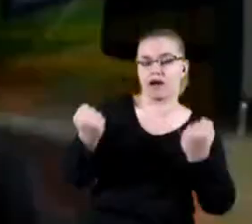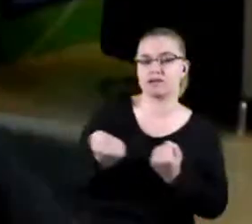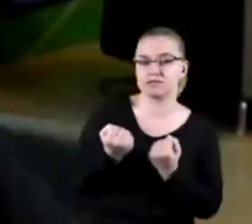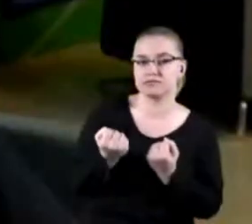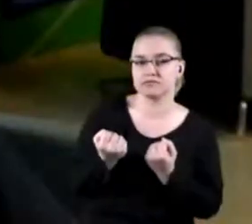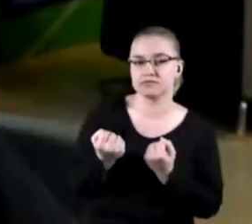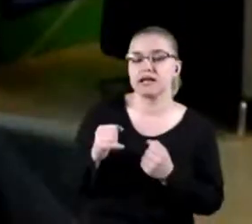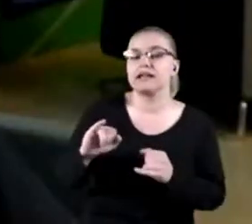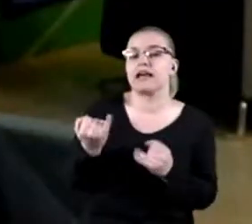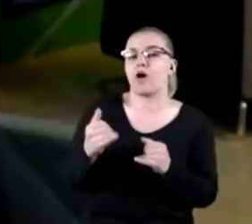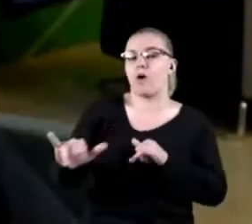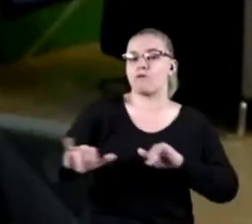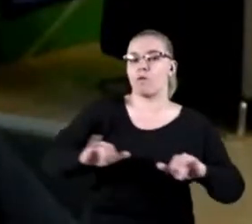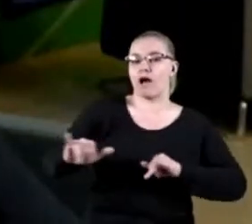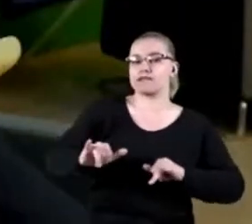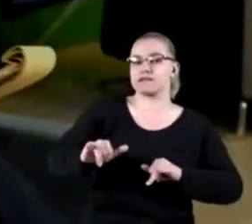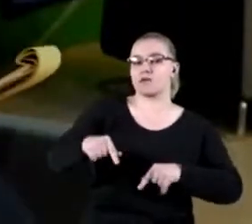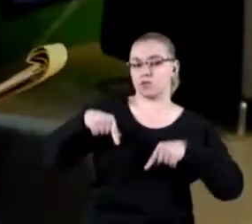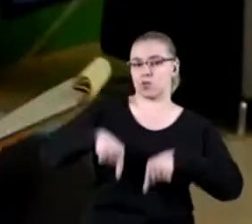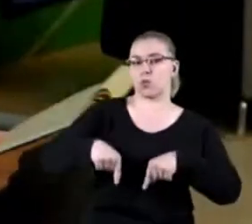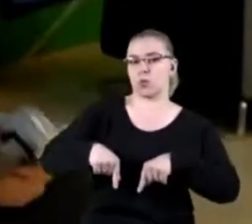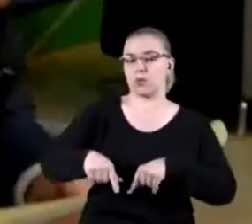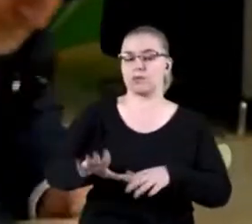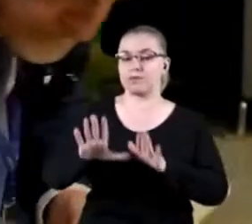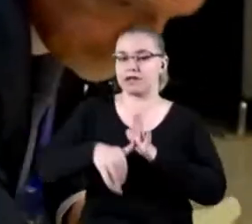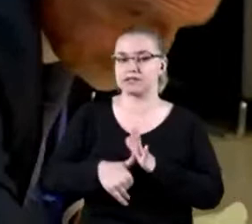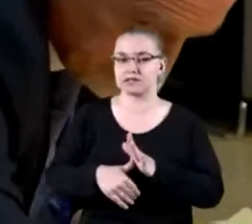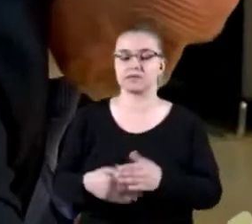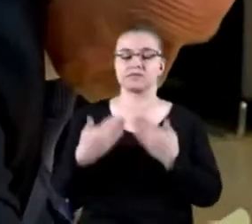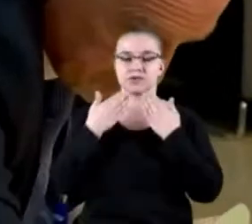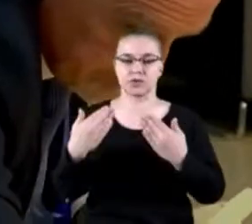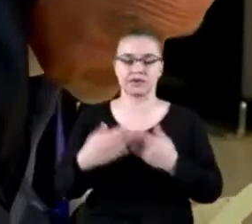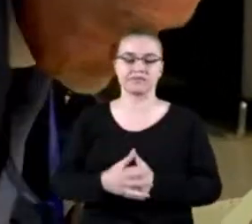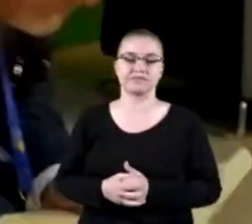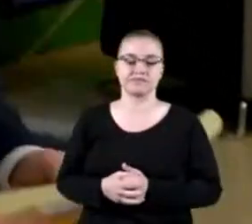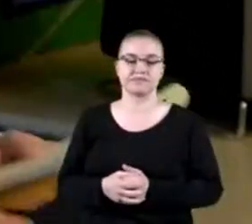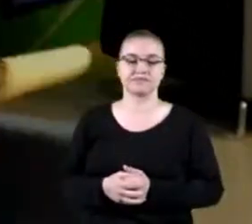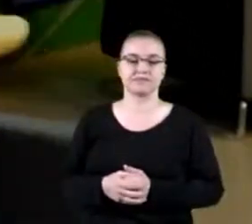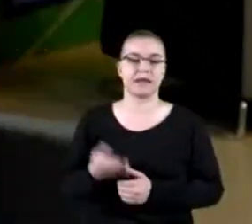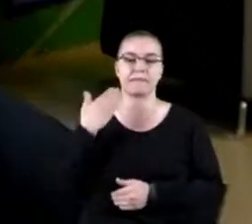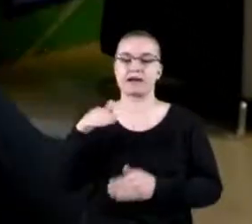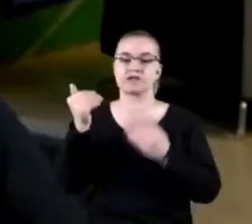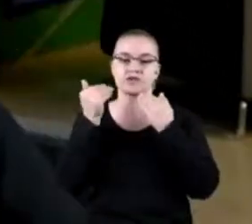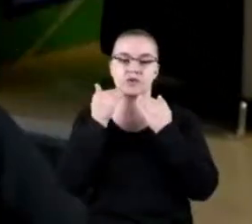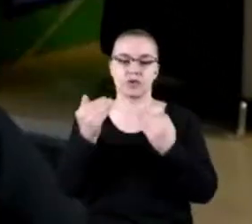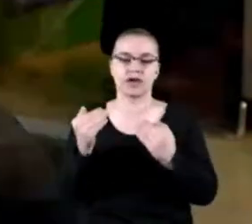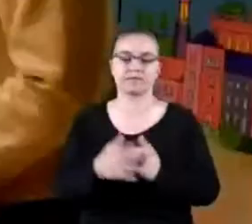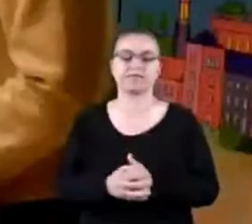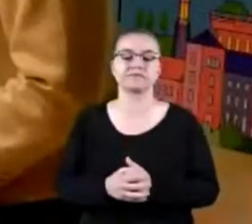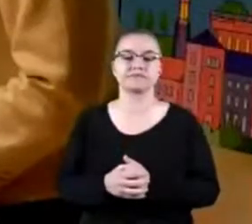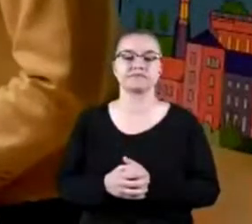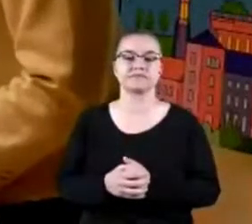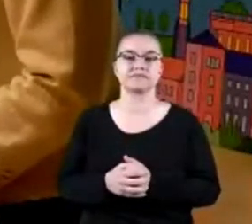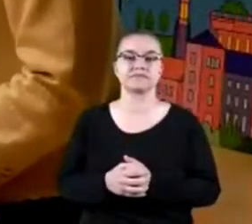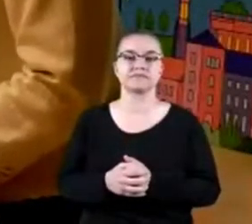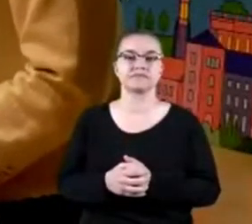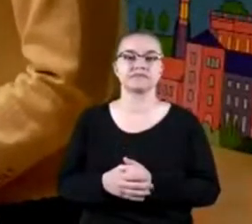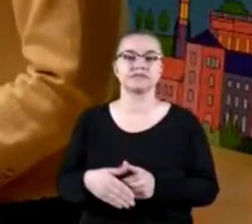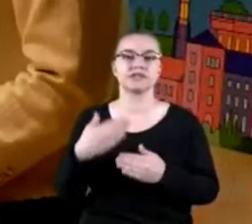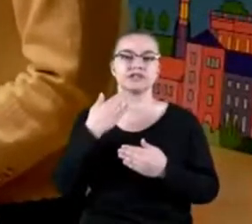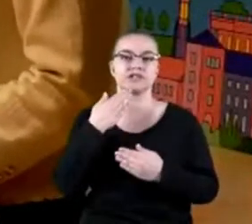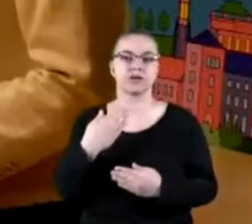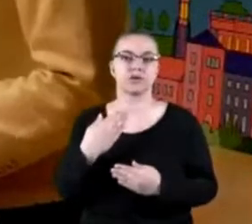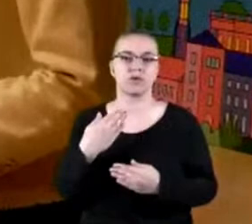authority at a local development. Thank you very much. We came to an end, and thank you also for